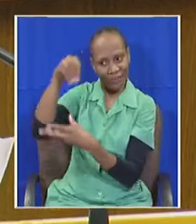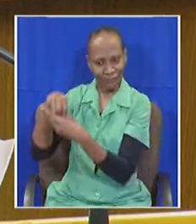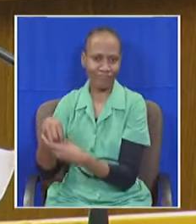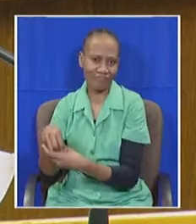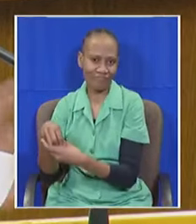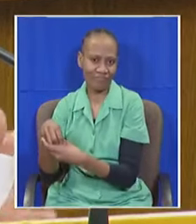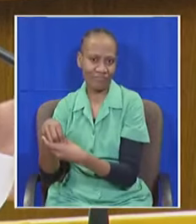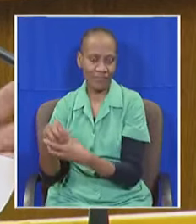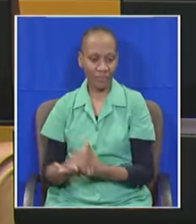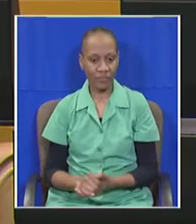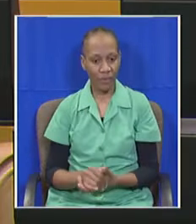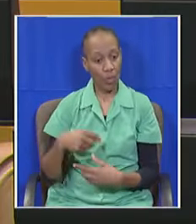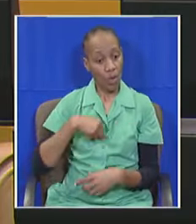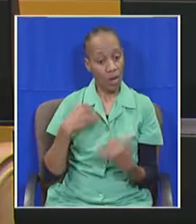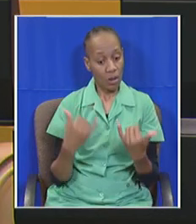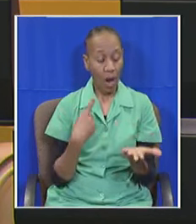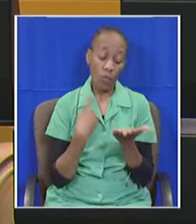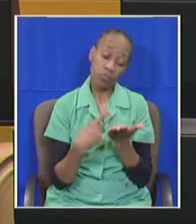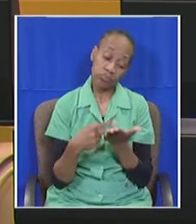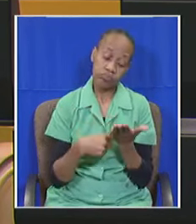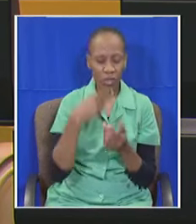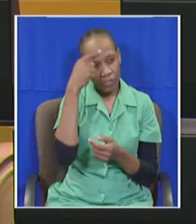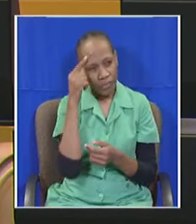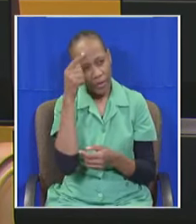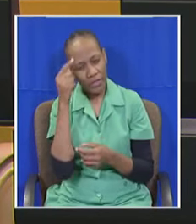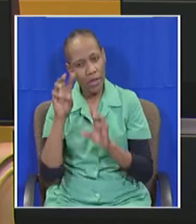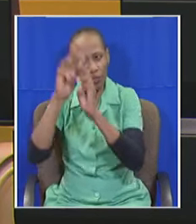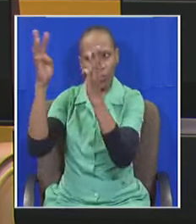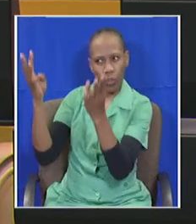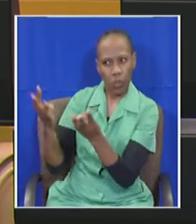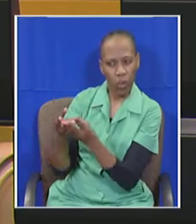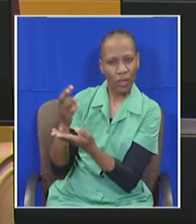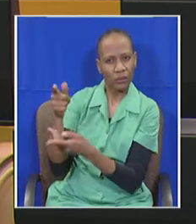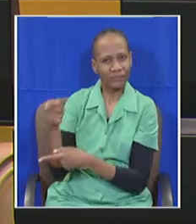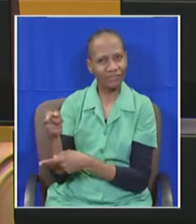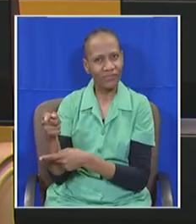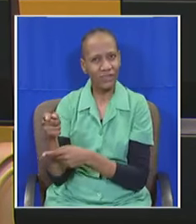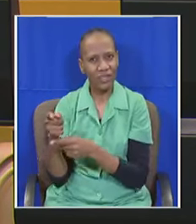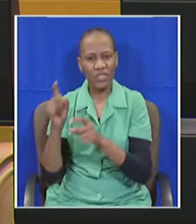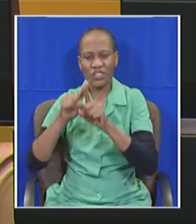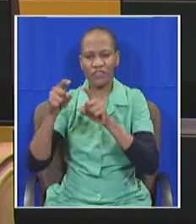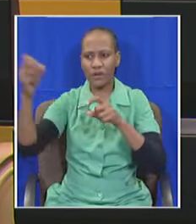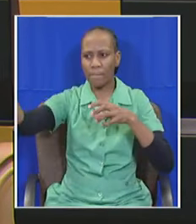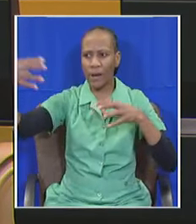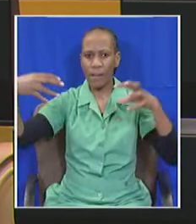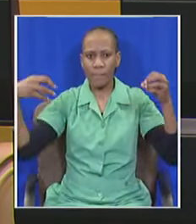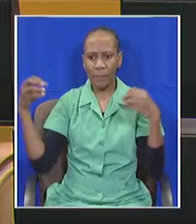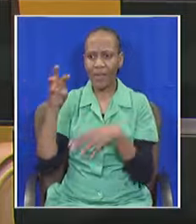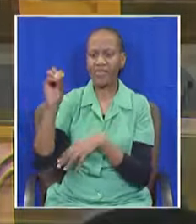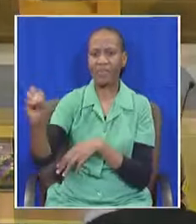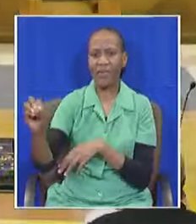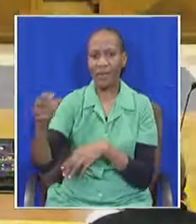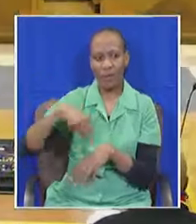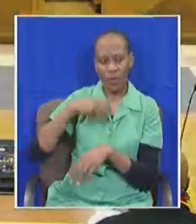as we are considering as planet Earth in inhabiting Mars, it becomes even